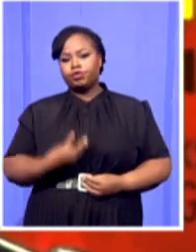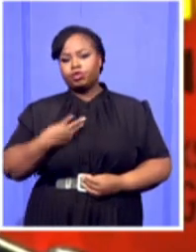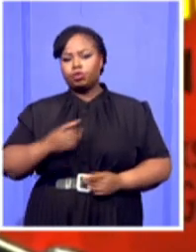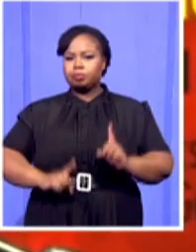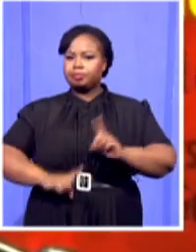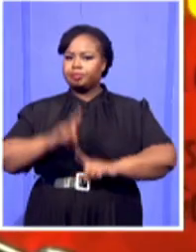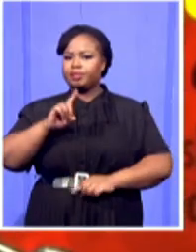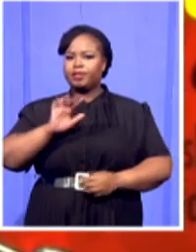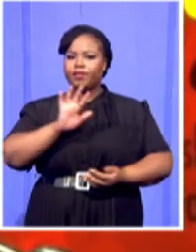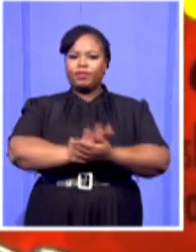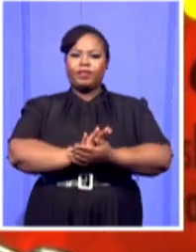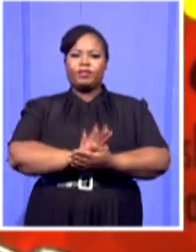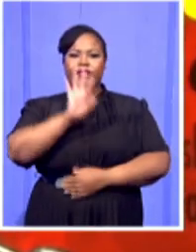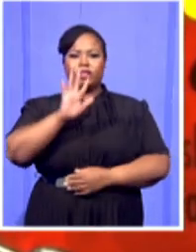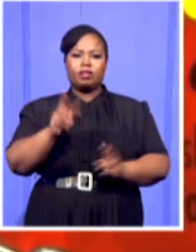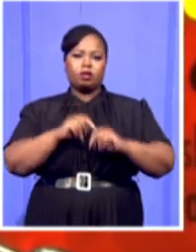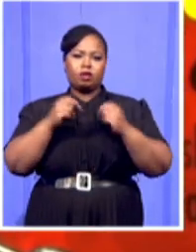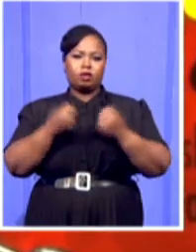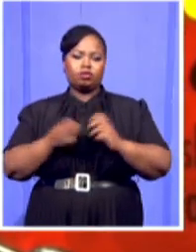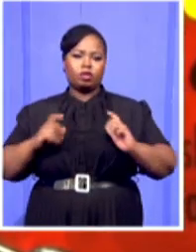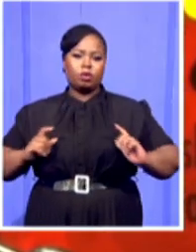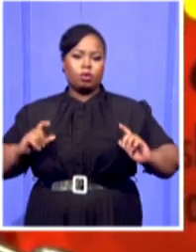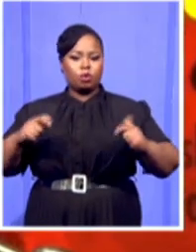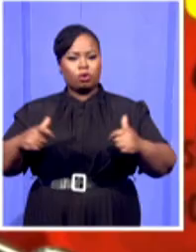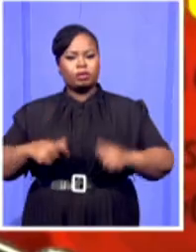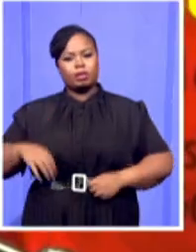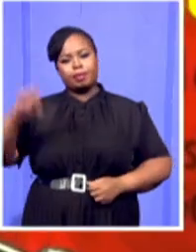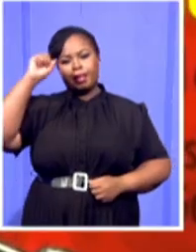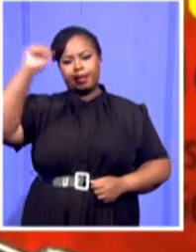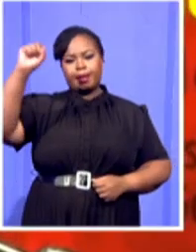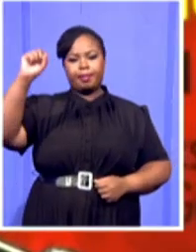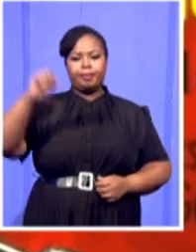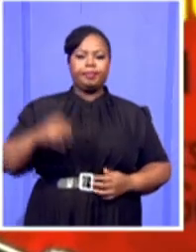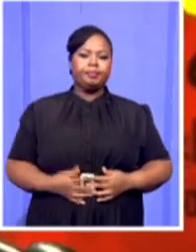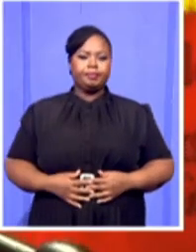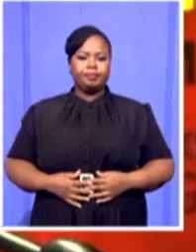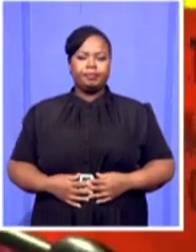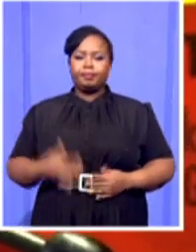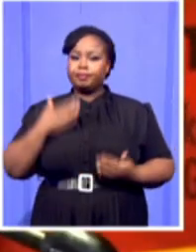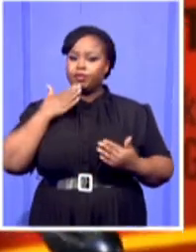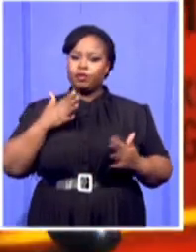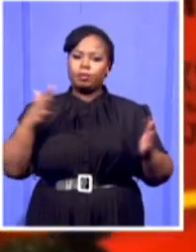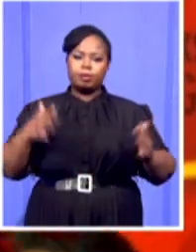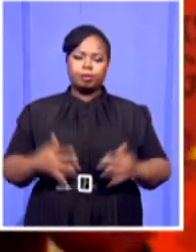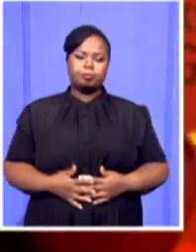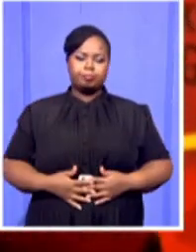successful 15th National Congress. Amandla, thank you very much, Chair.